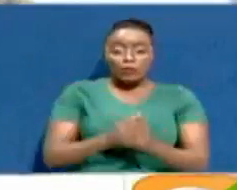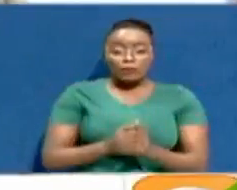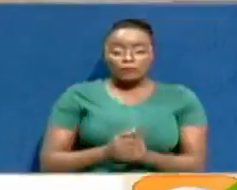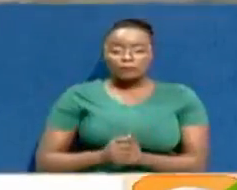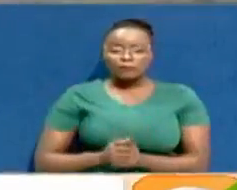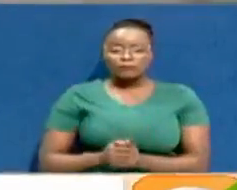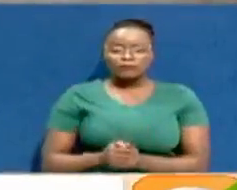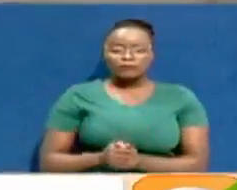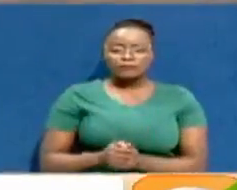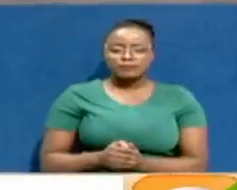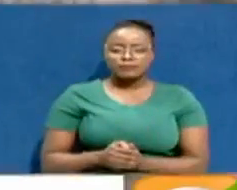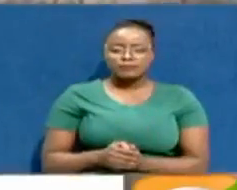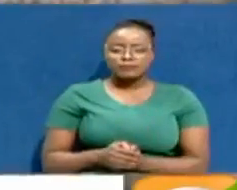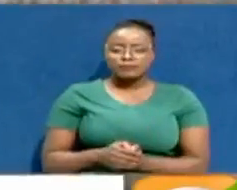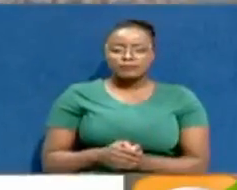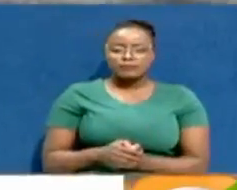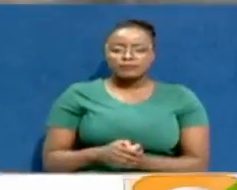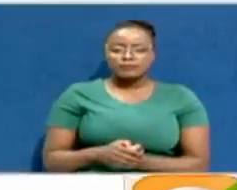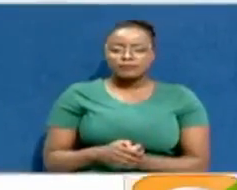Hello.